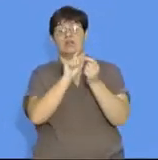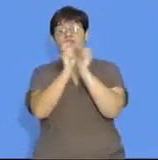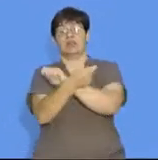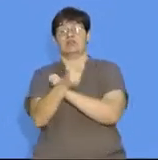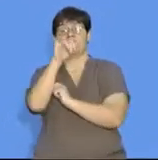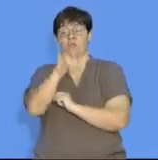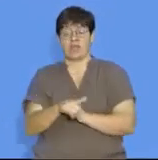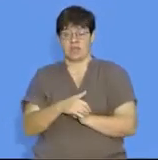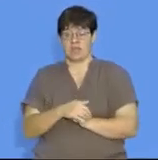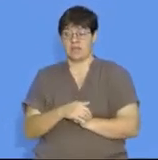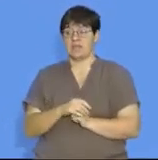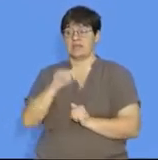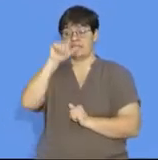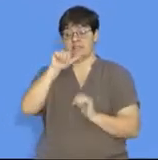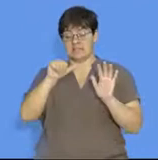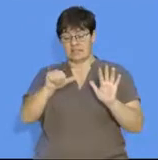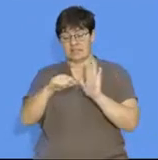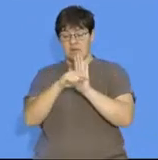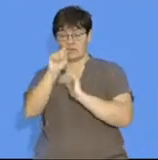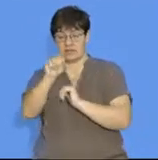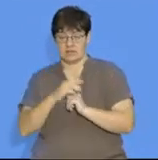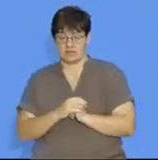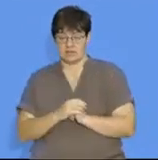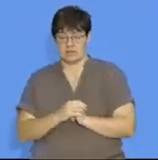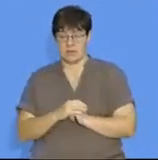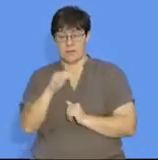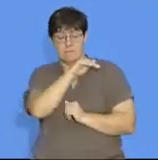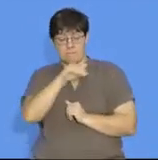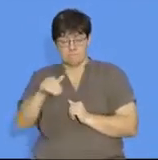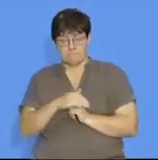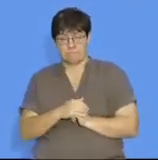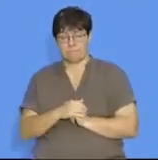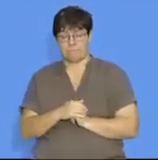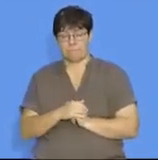to change in y, which is 6 minus 1, okay? Over